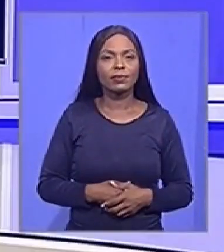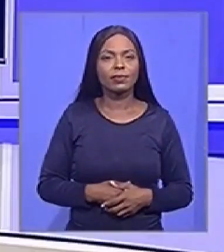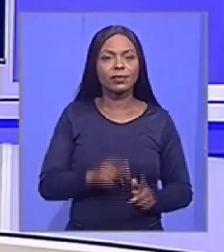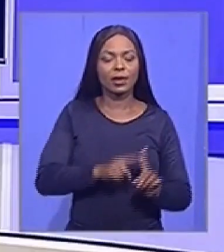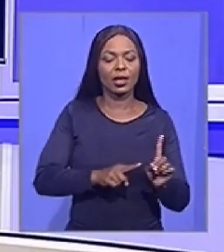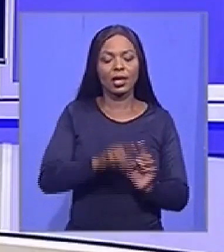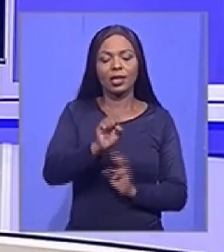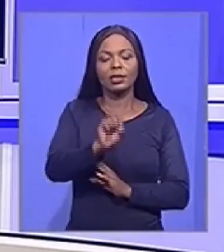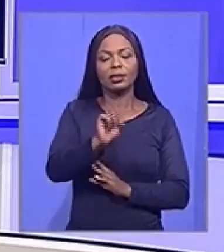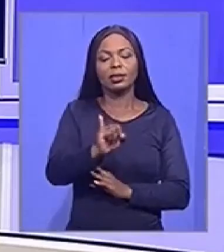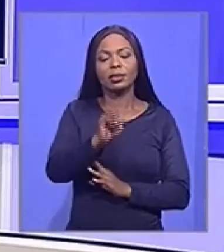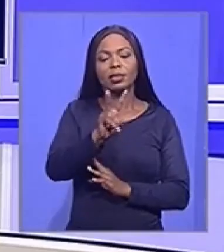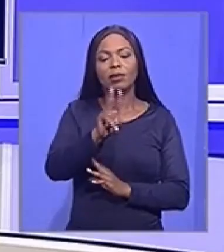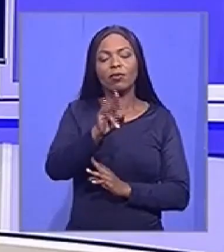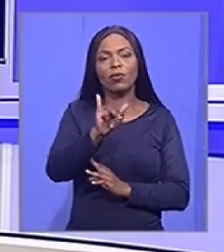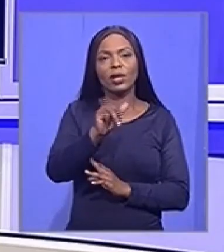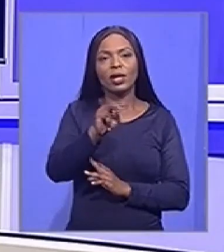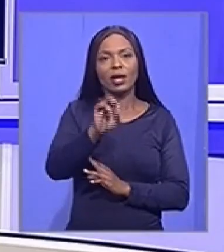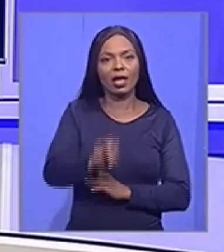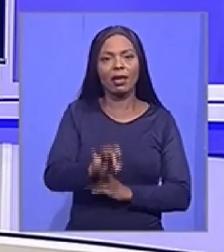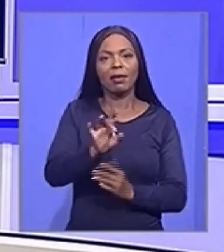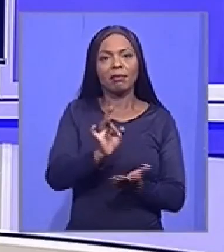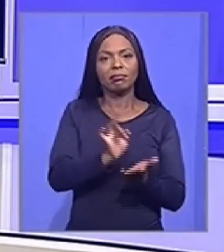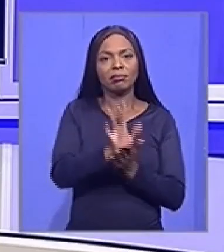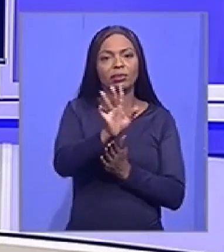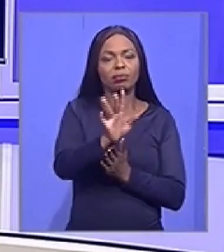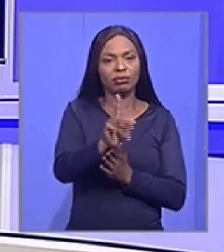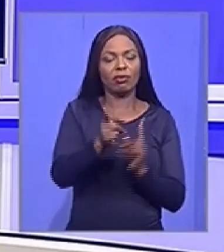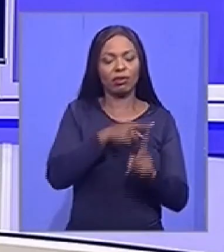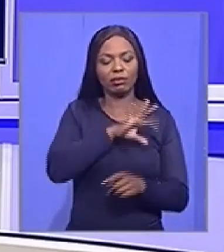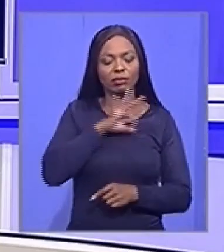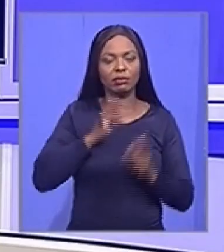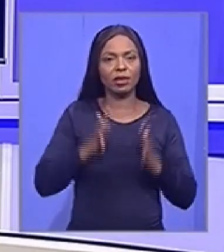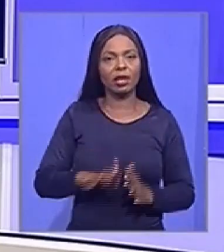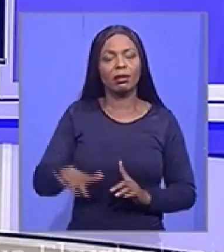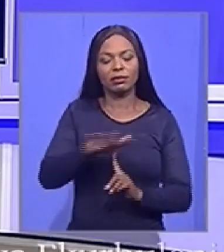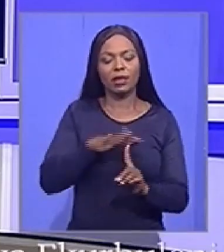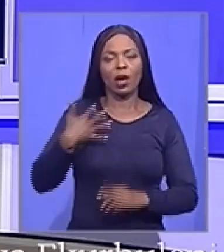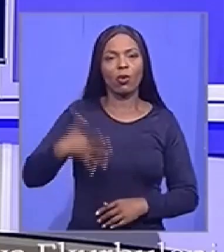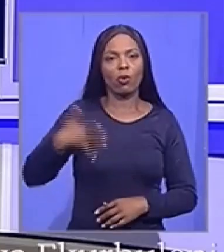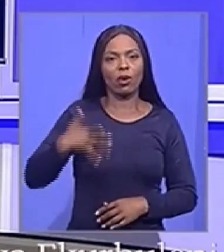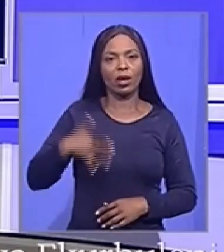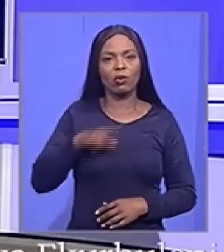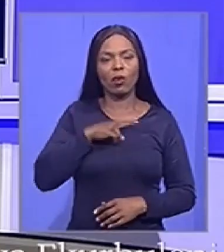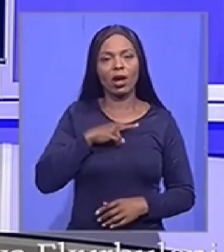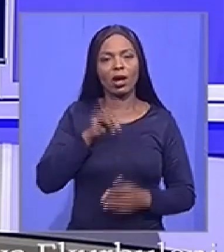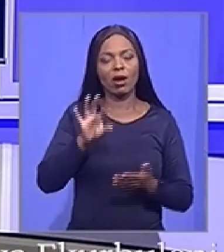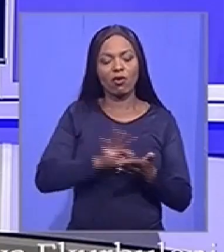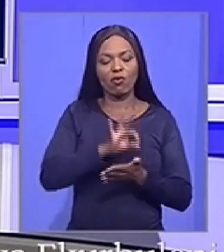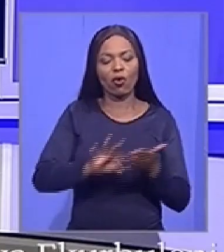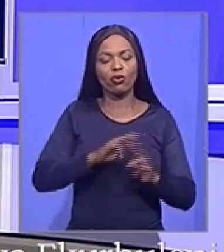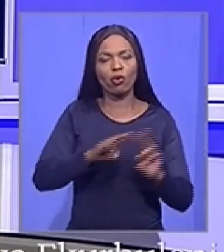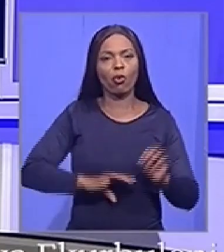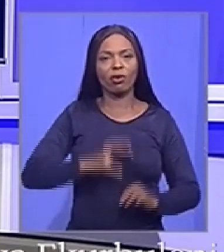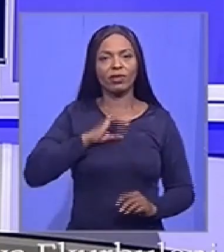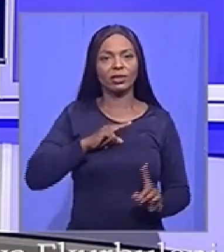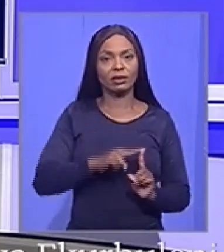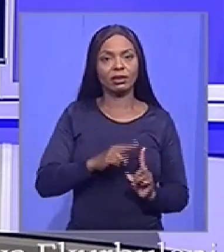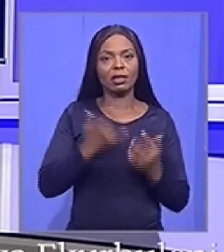Sevuile Ngodwana o ntshitswe mo maemong a gagwe a bomeyara kwa Ekurhuleni ka voutu ya go tlhoka boikanyego mo go ena kwa Jamestown kwa botlhaba